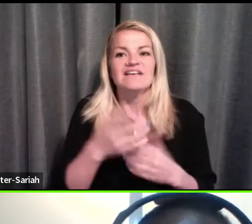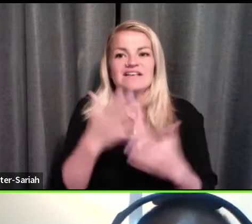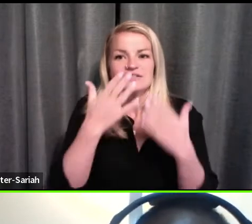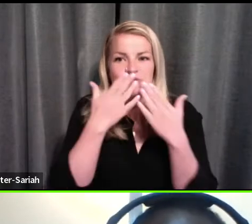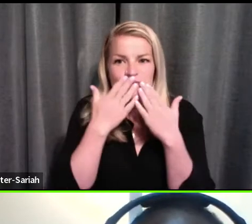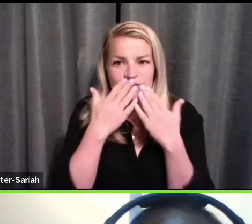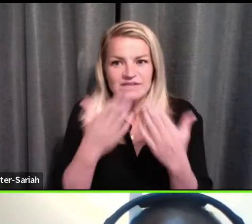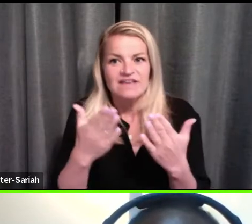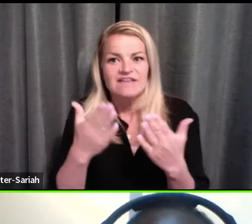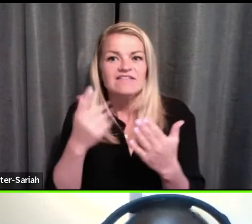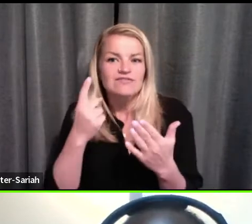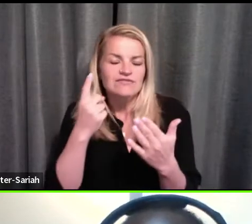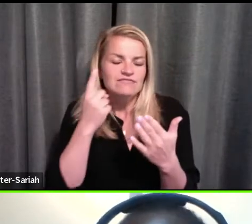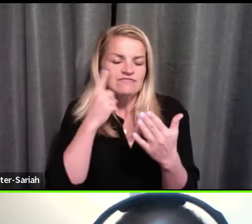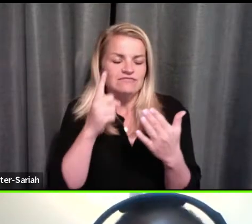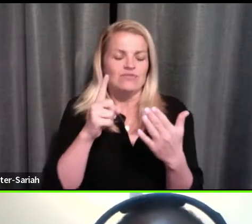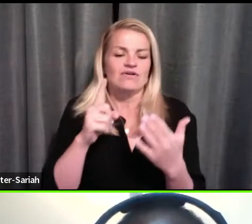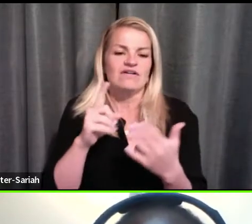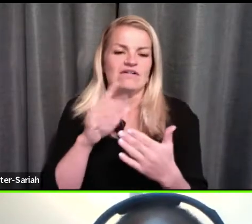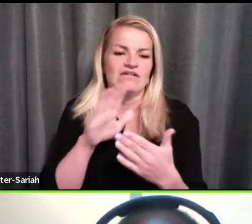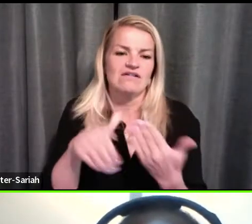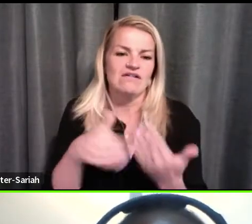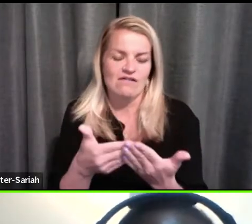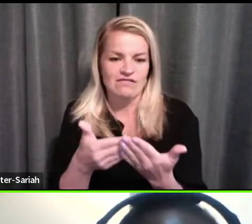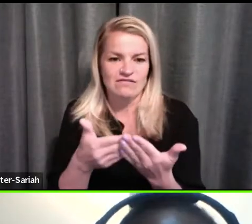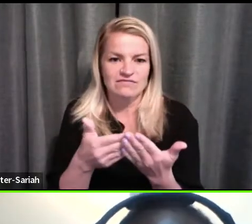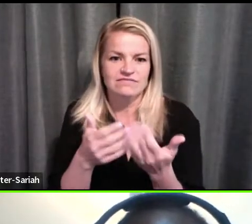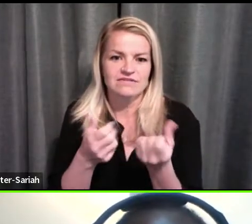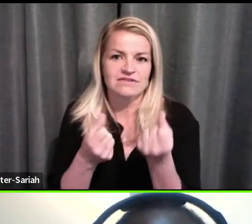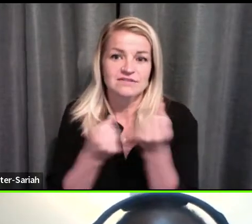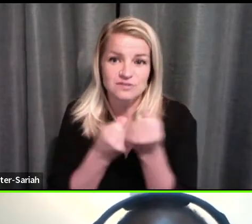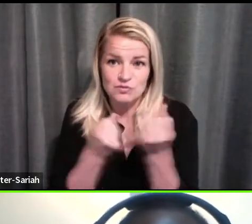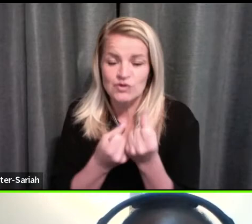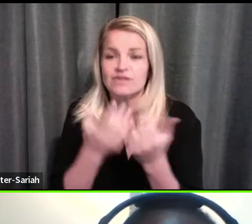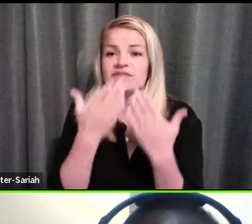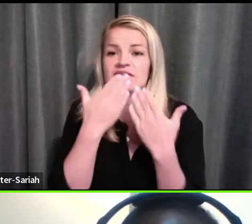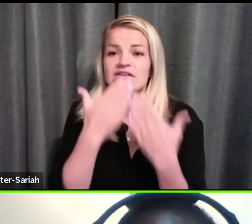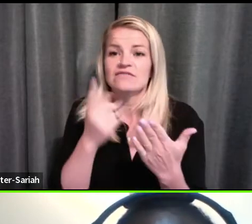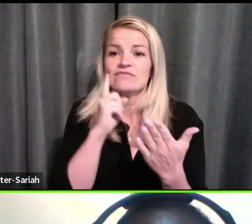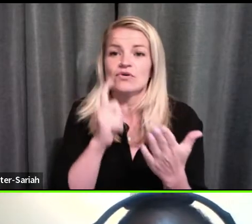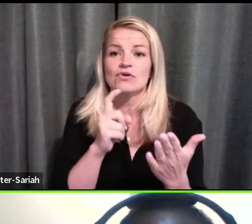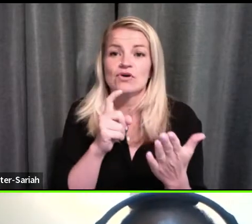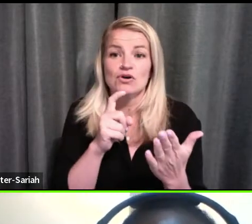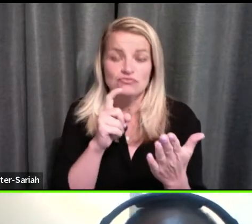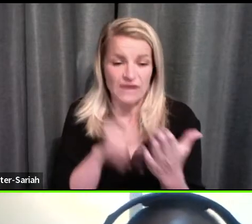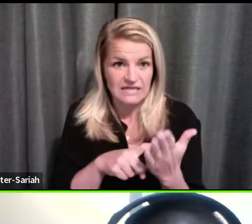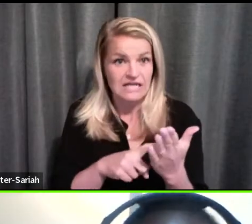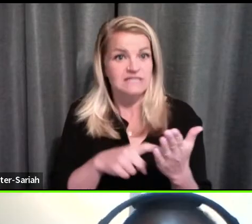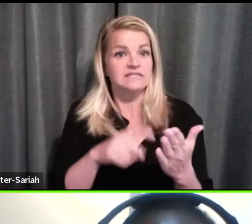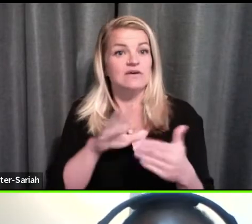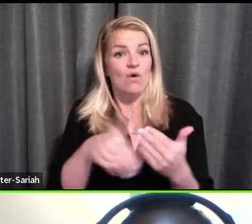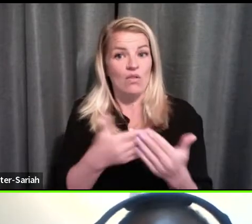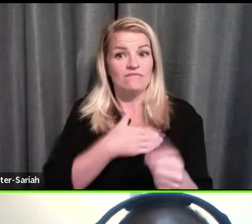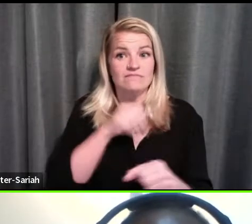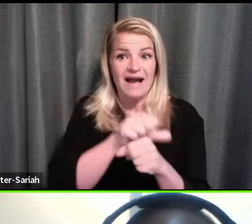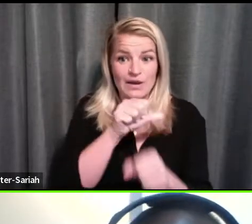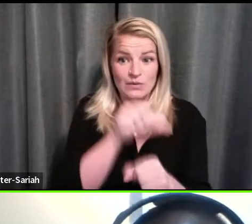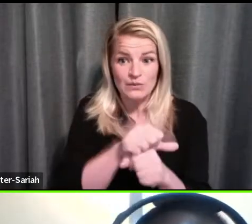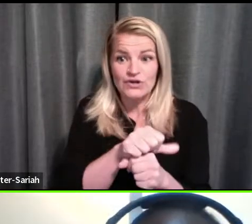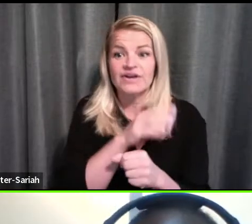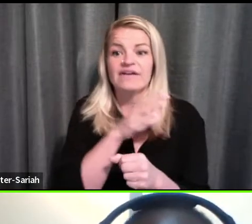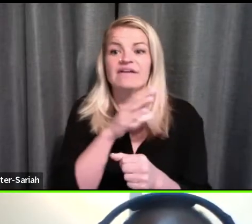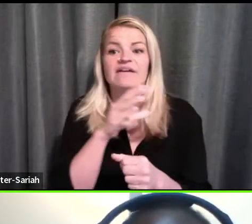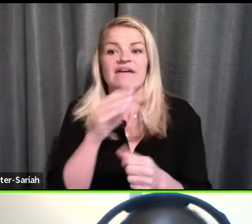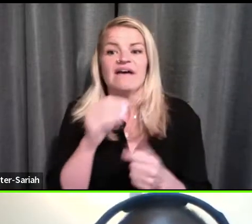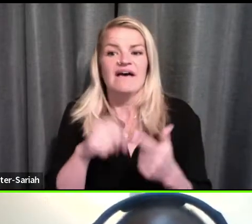1325 award. I'm honestly grateful for the recognition that I've received for my work. Thank you, Global Network for Women